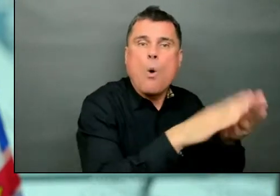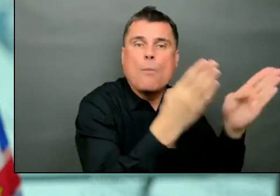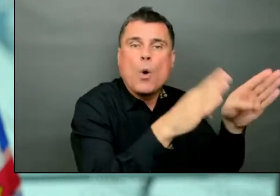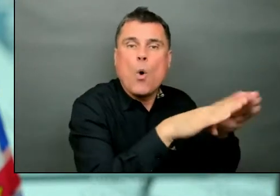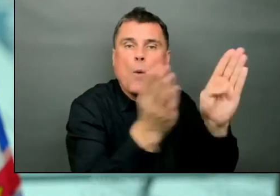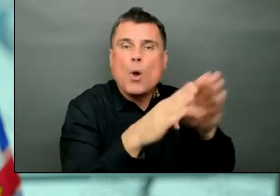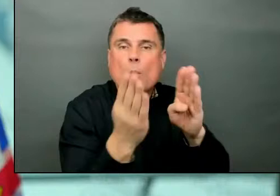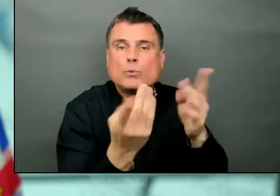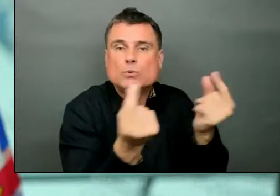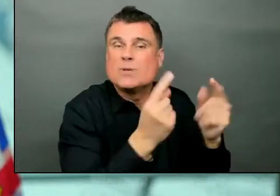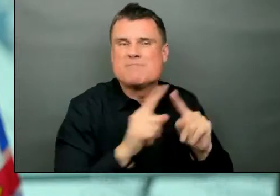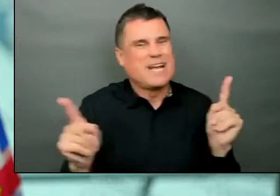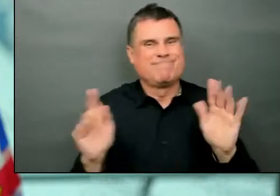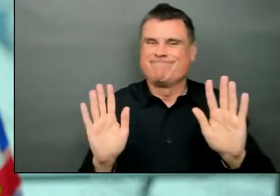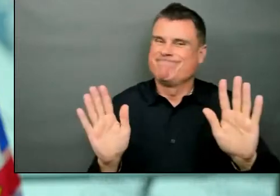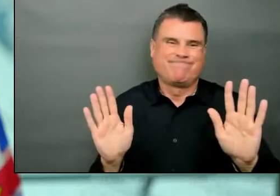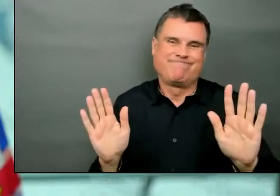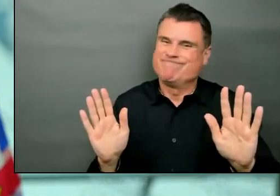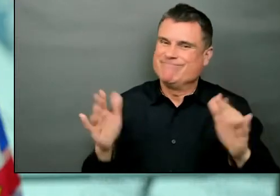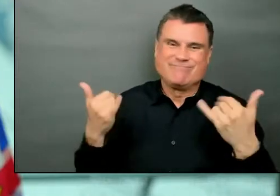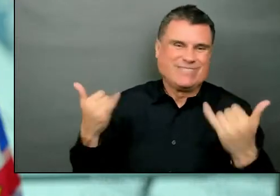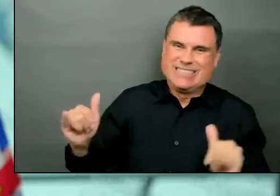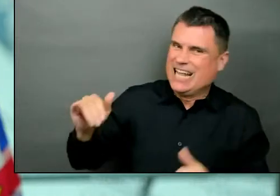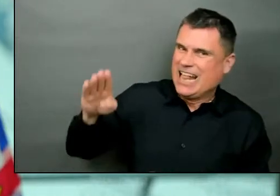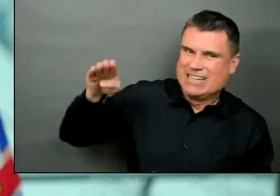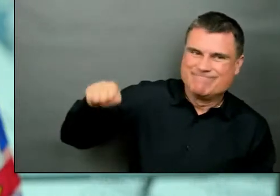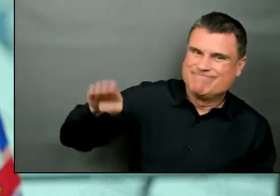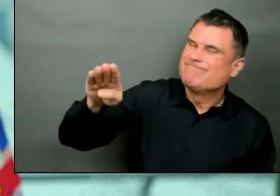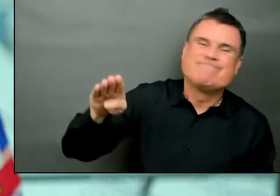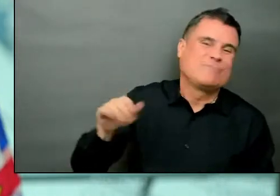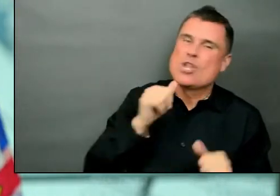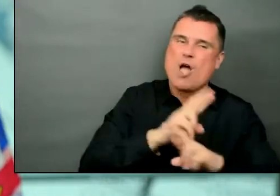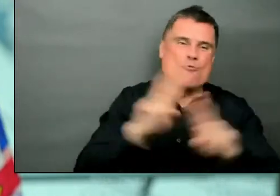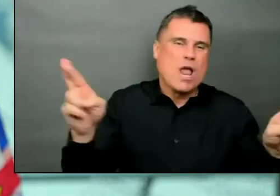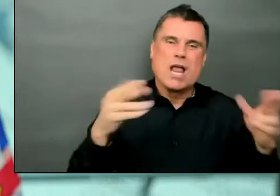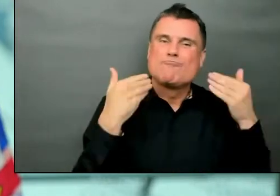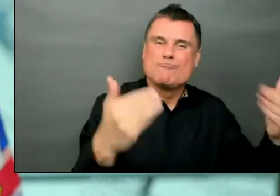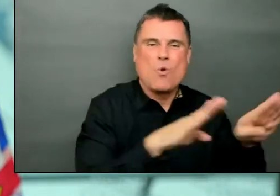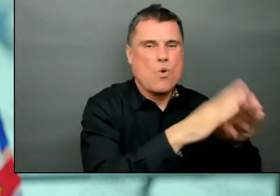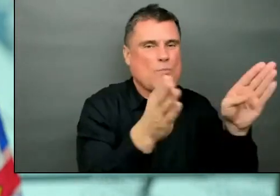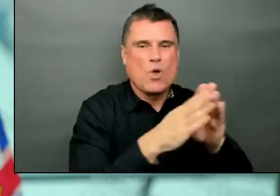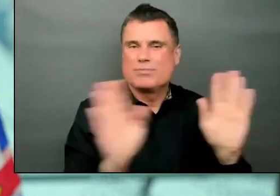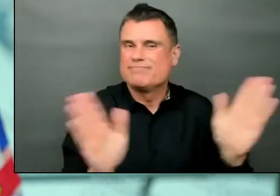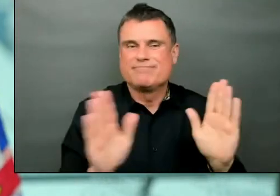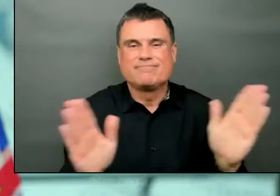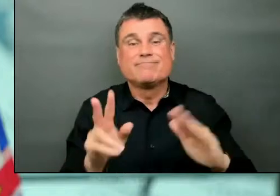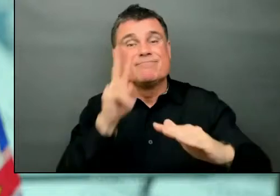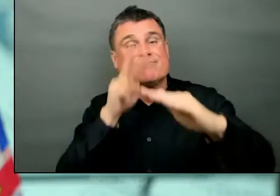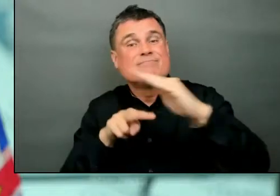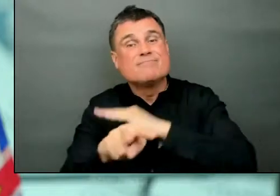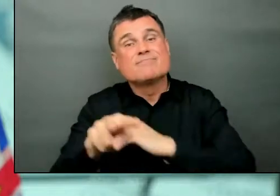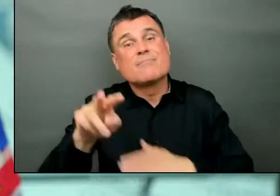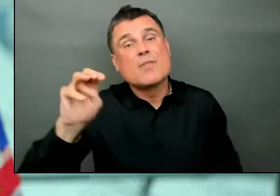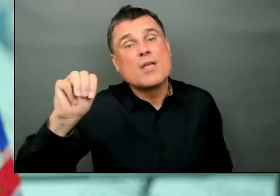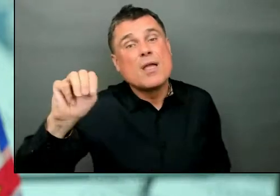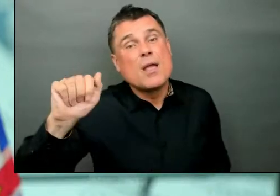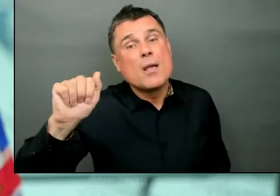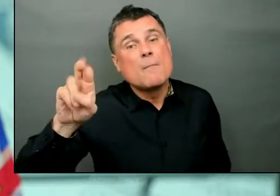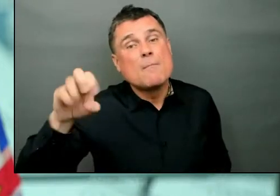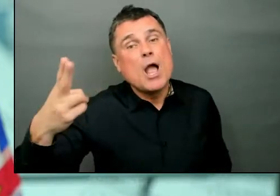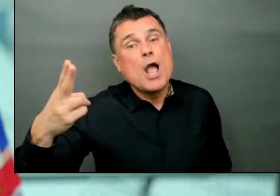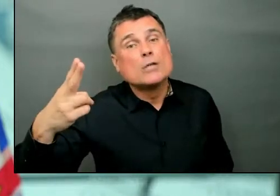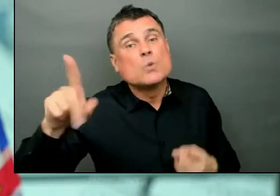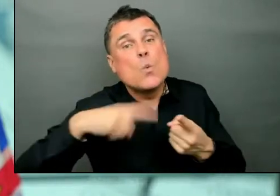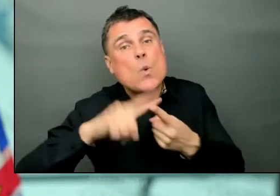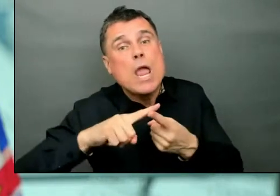We are looking ahead into March to make sure we know when we can increase our social interactions in a